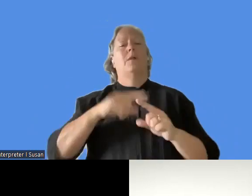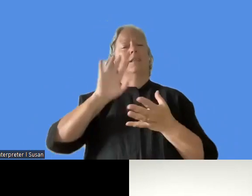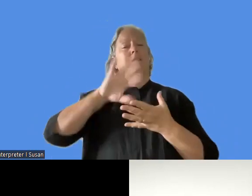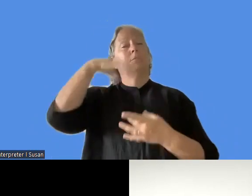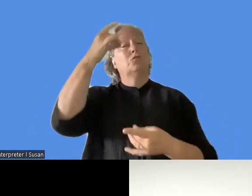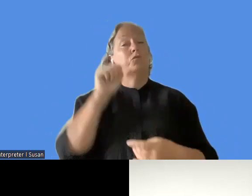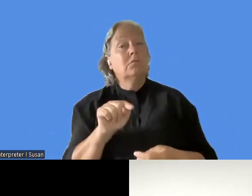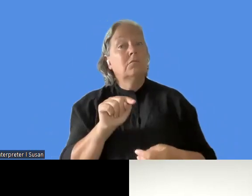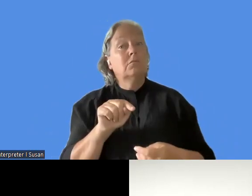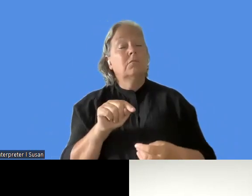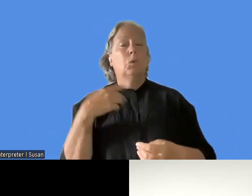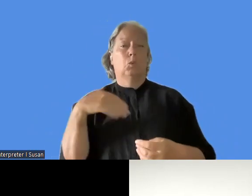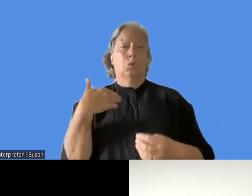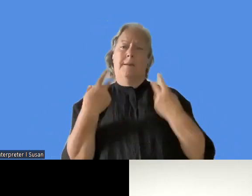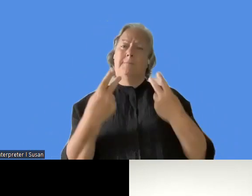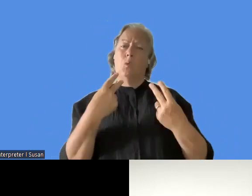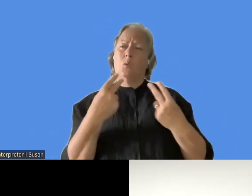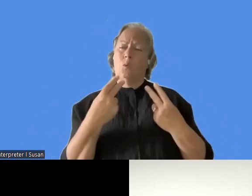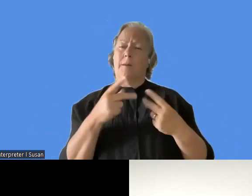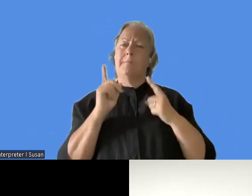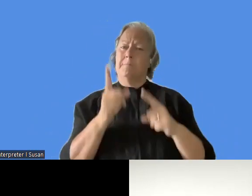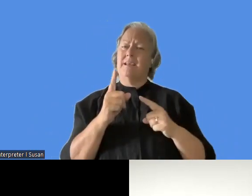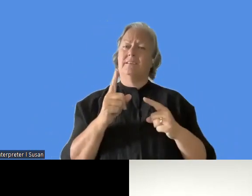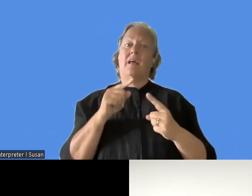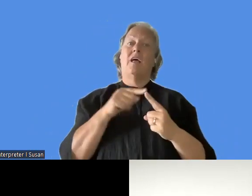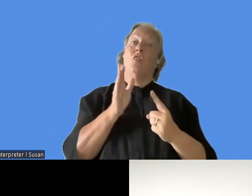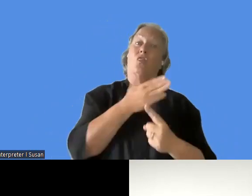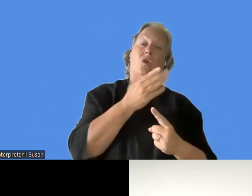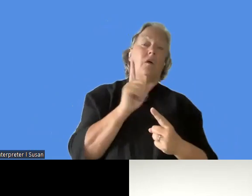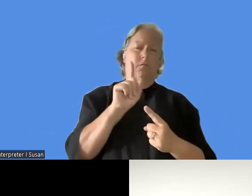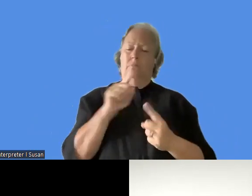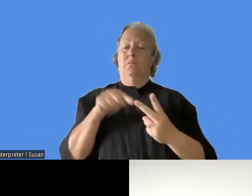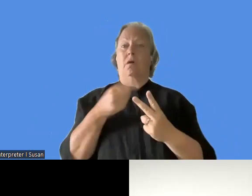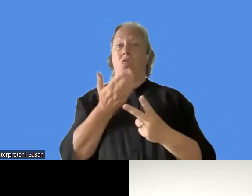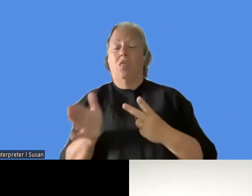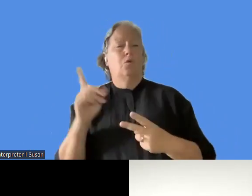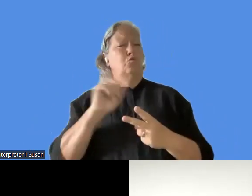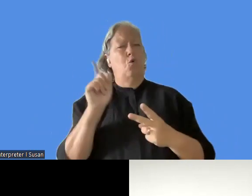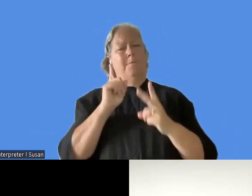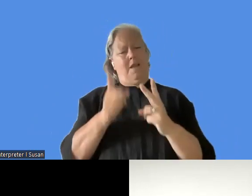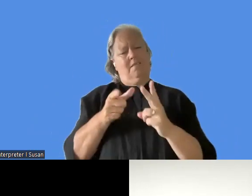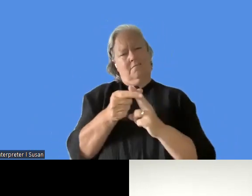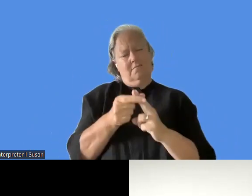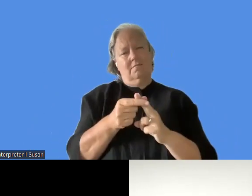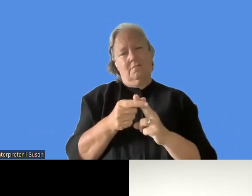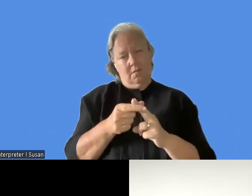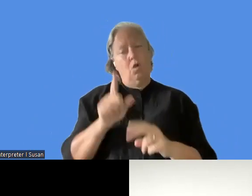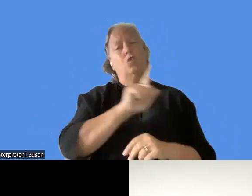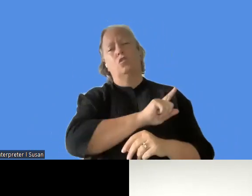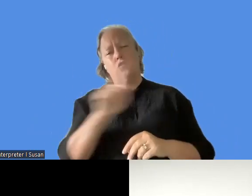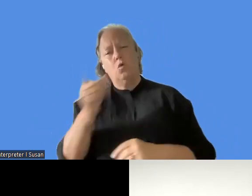without losing one another. The Chinese government has pledged that no one should be left behind on the road for common